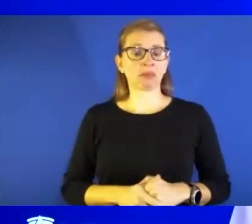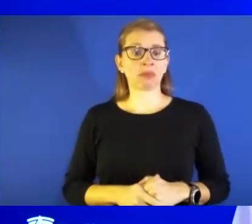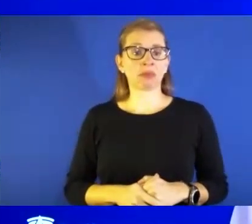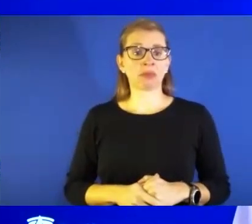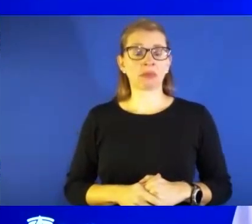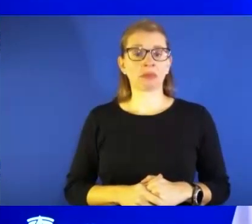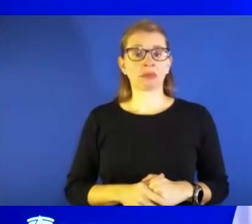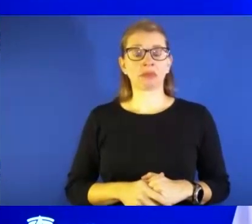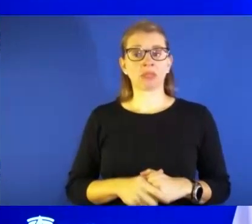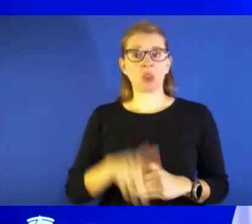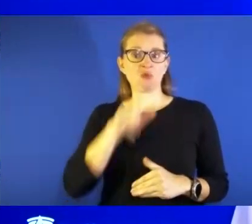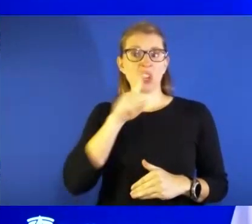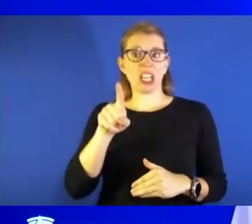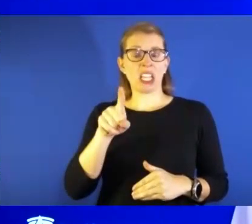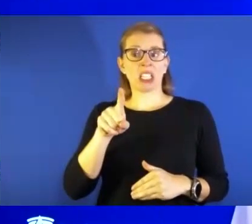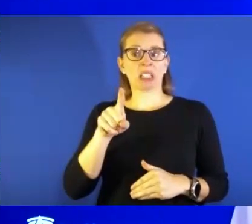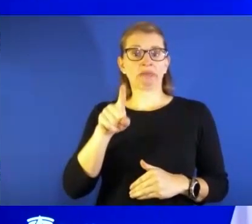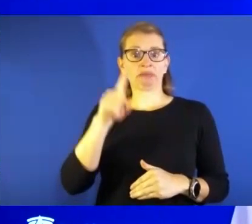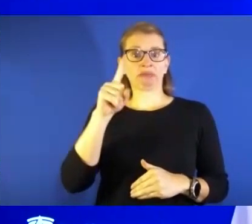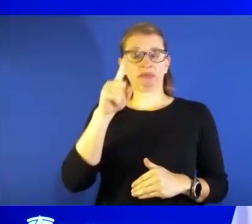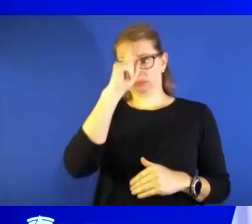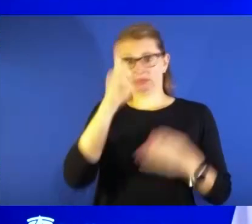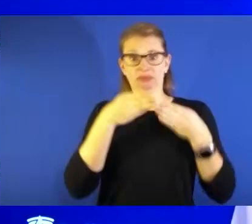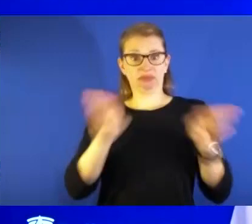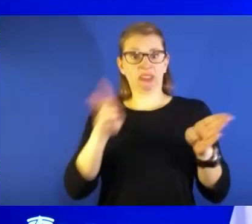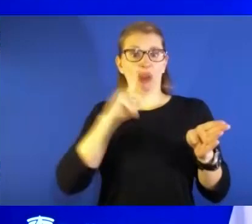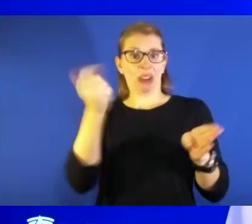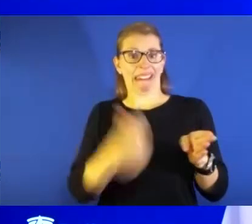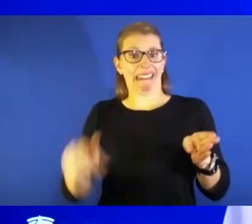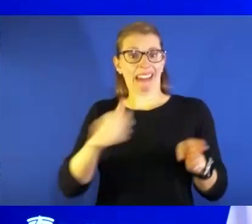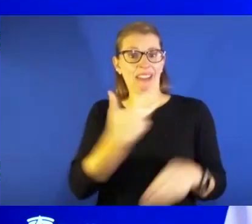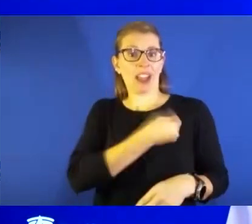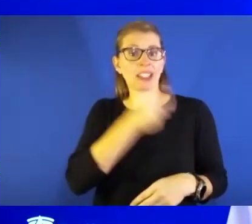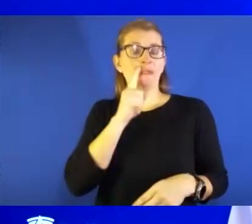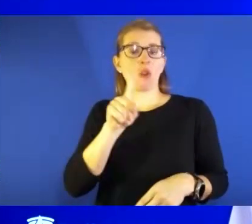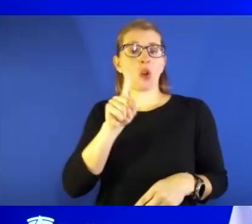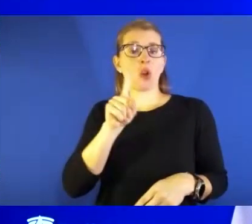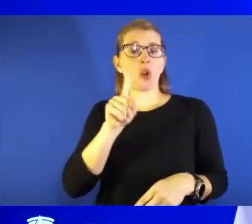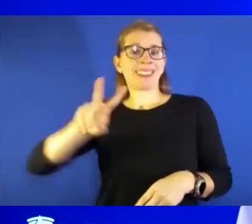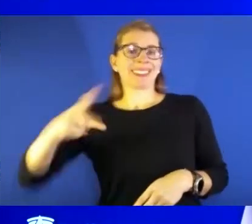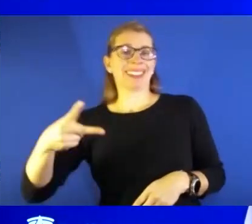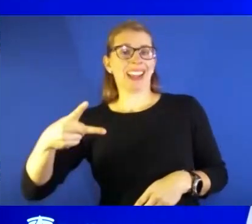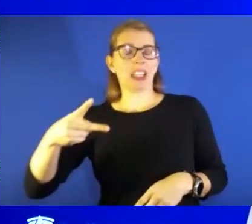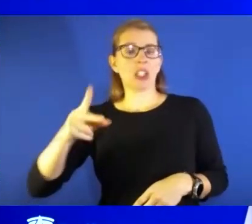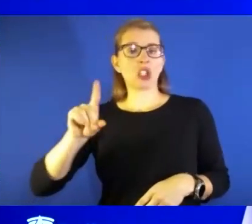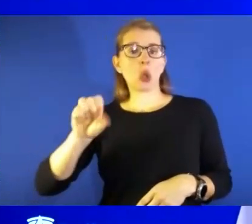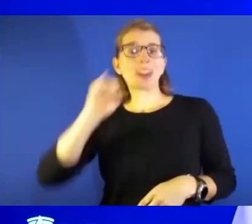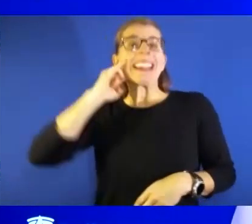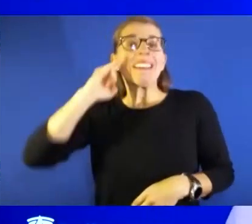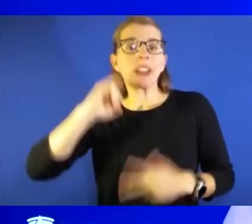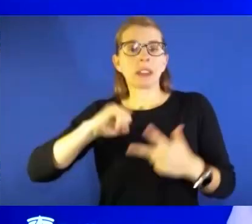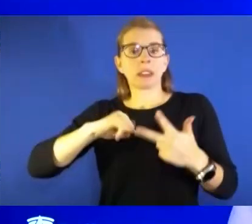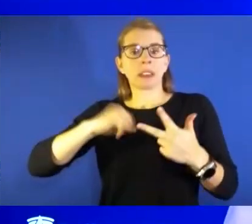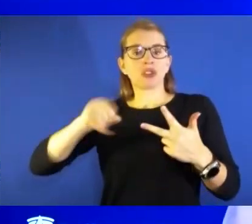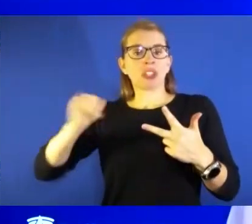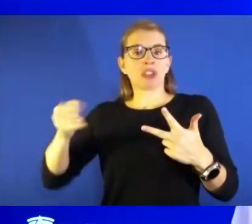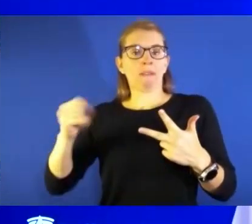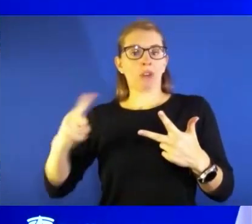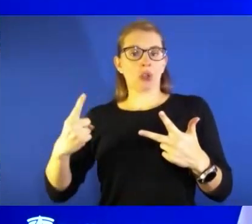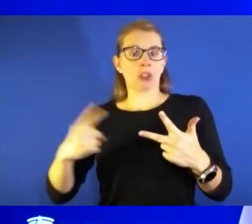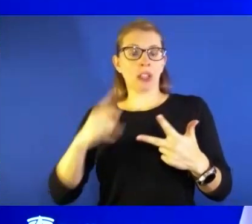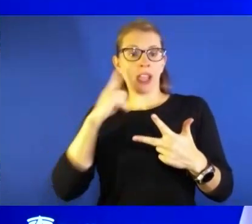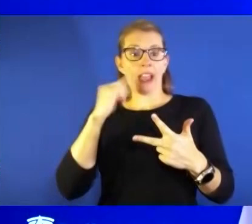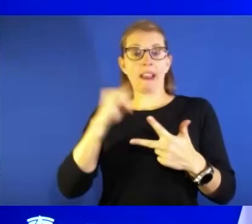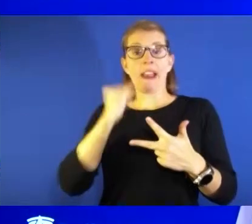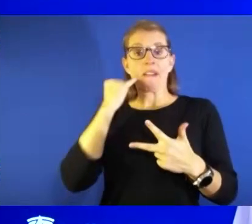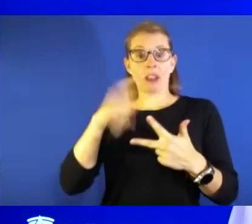it up to get any vaccine now for your second dose if you got Johnson & Johnson first. Now, if you got Moderna,